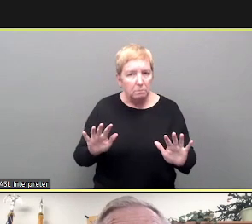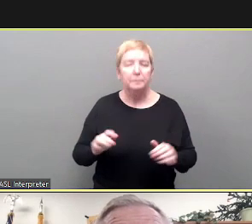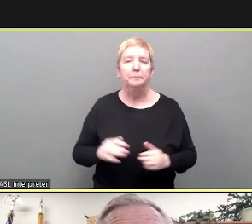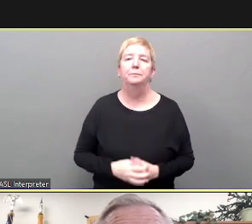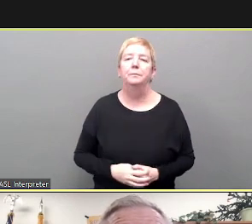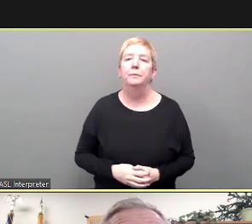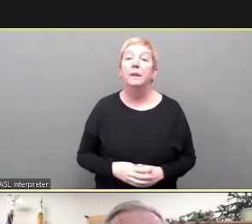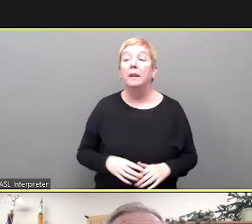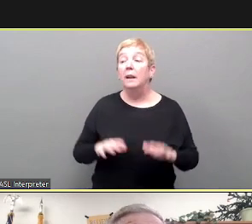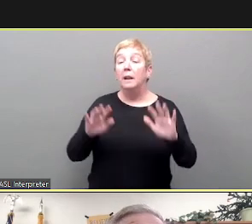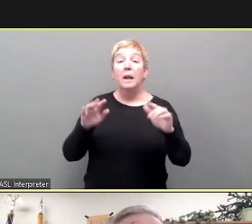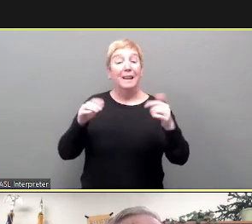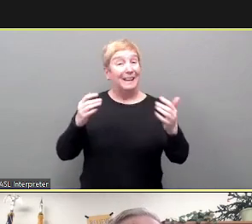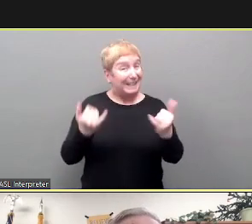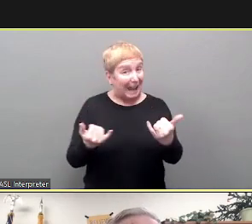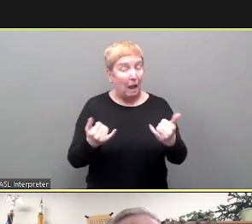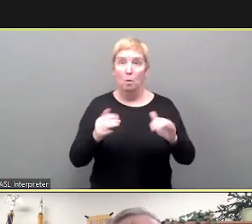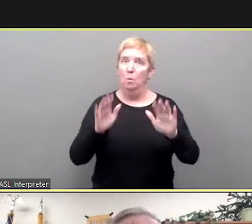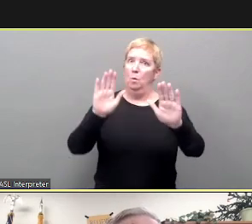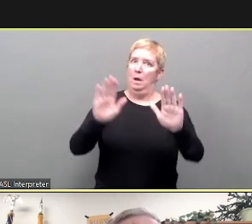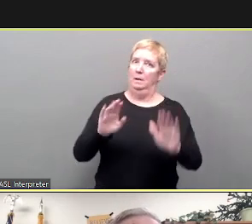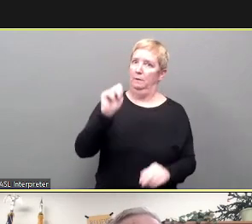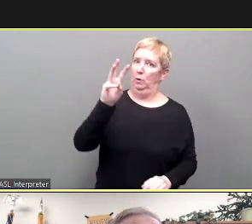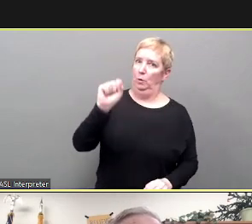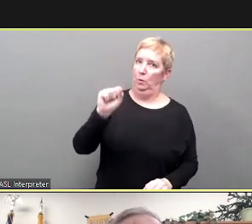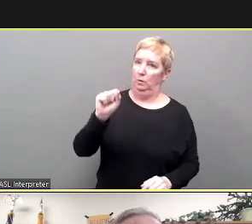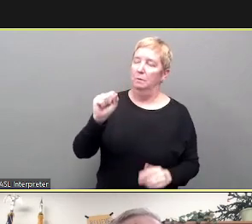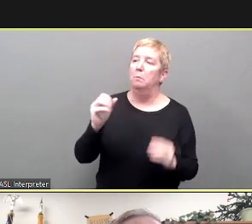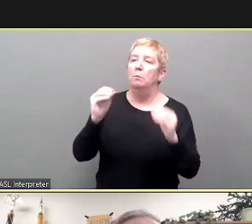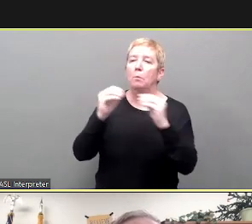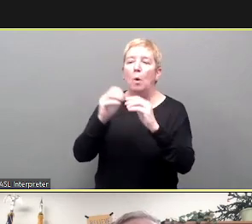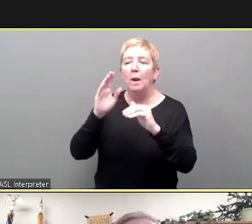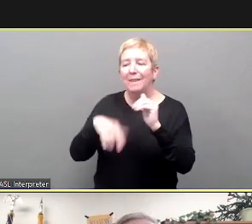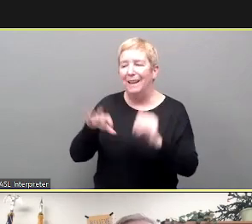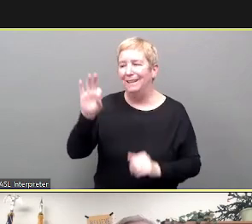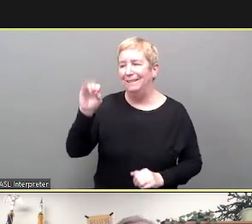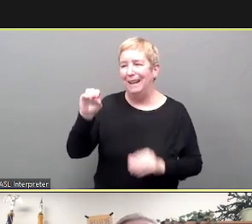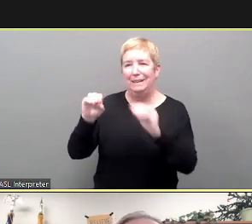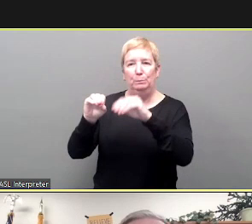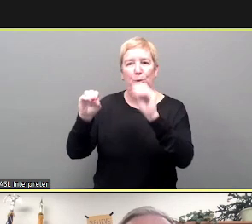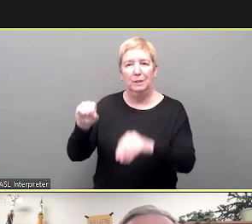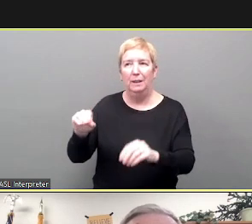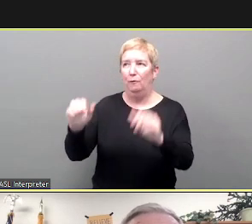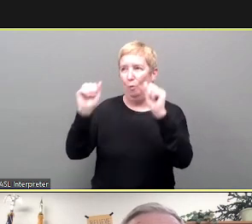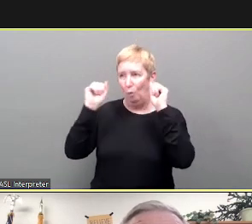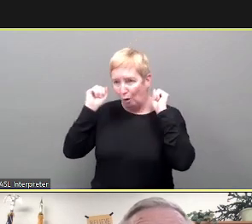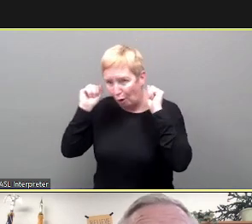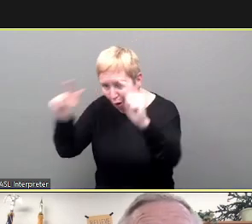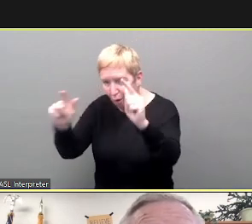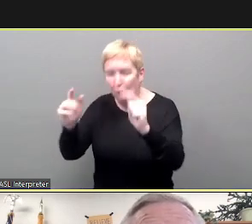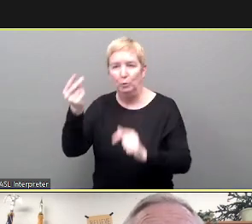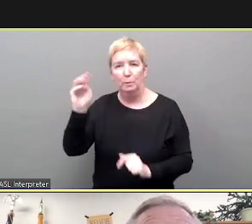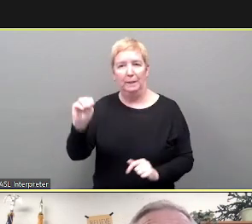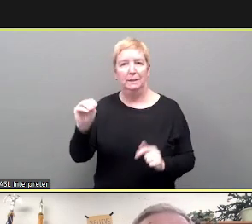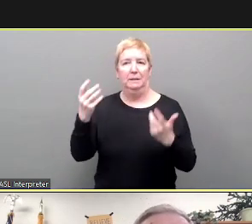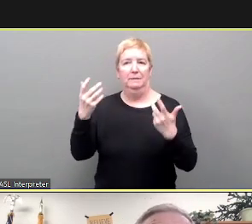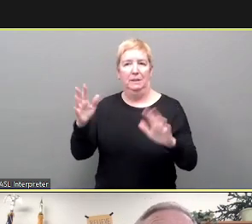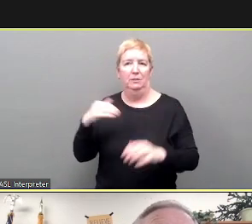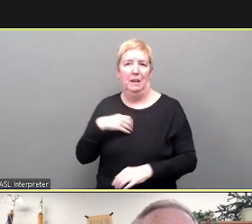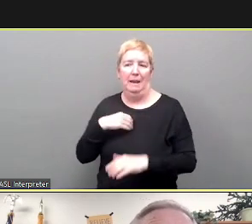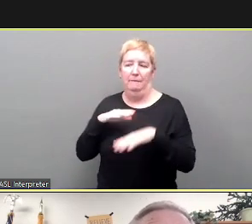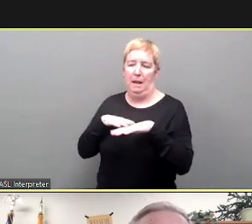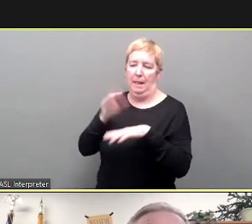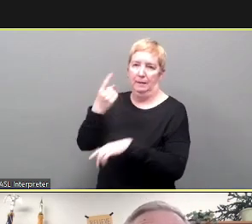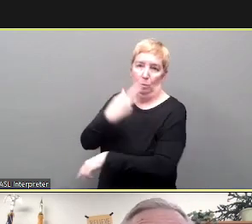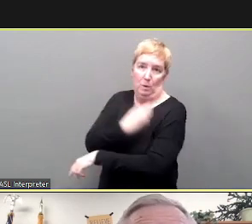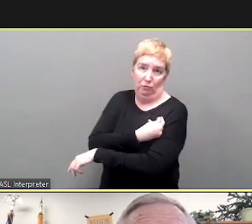Over 90% of New Mexicans have received one shot, but the key here is the booster. The key to